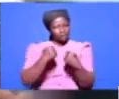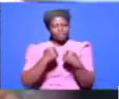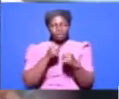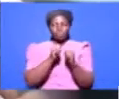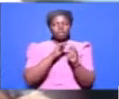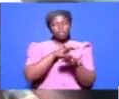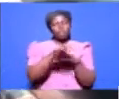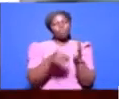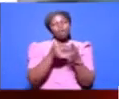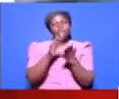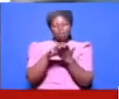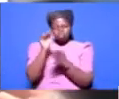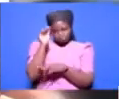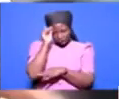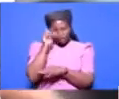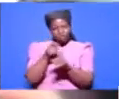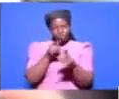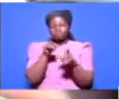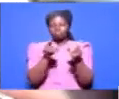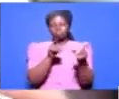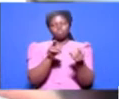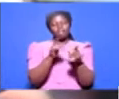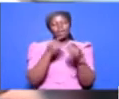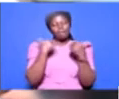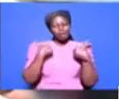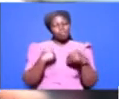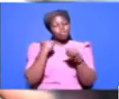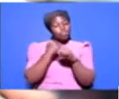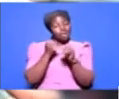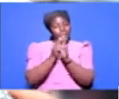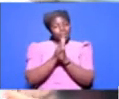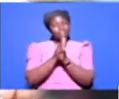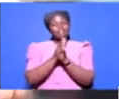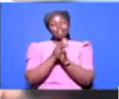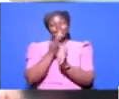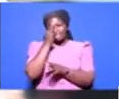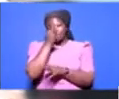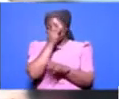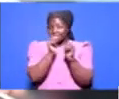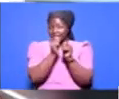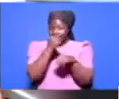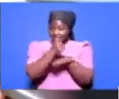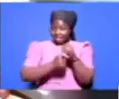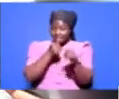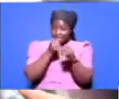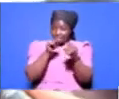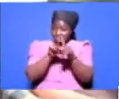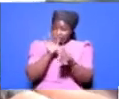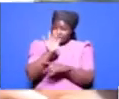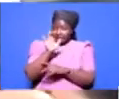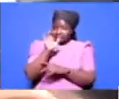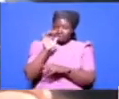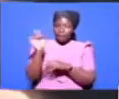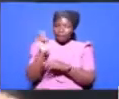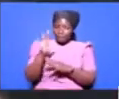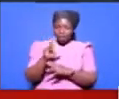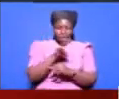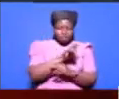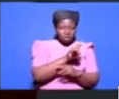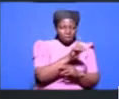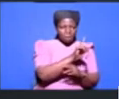learned from. I worked with him for 10 years as his cabinet minister, both in the Ministry of Health and